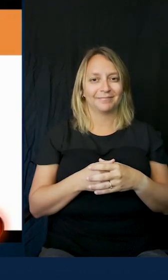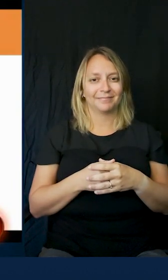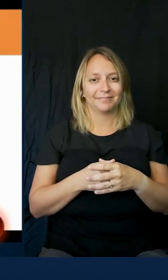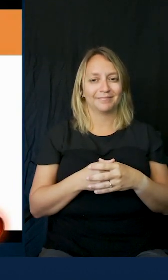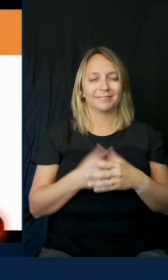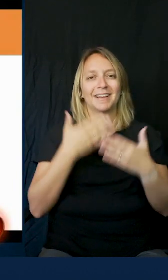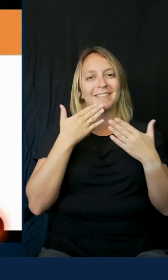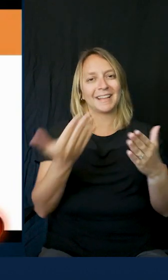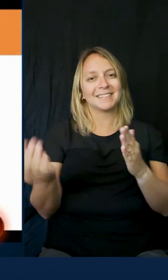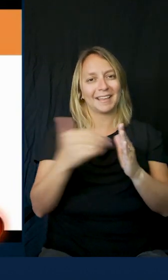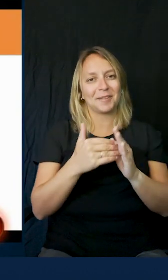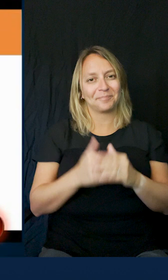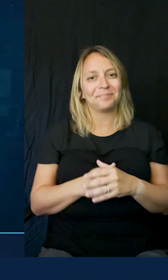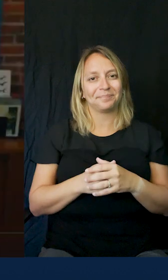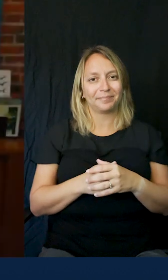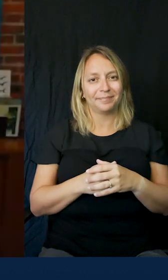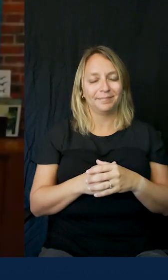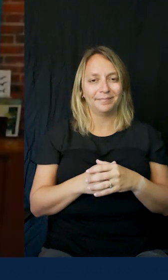you. Thanks again.